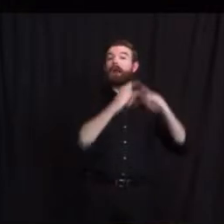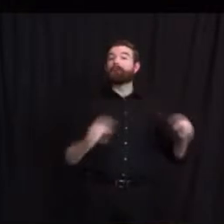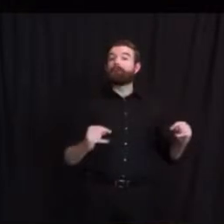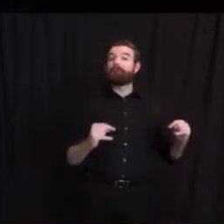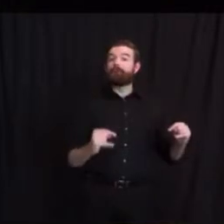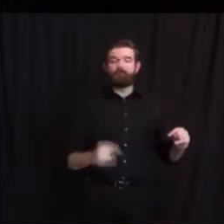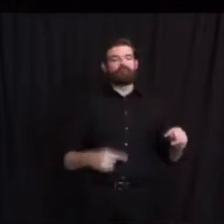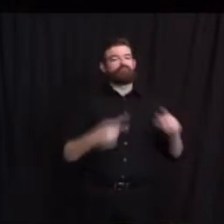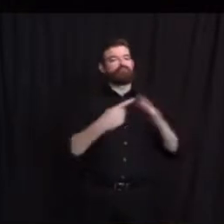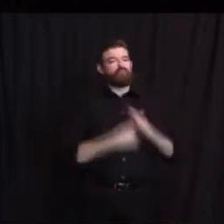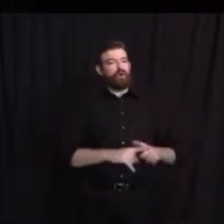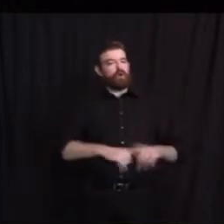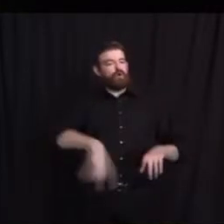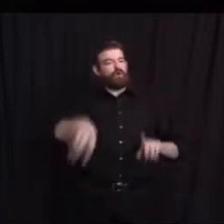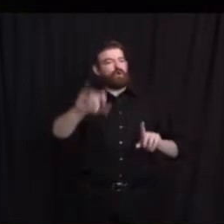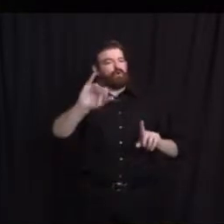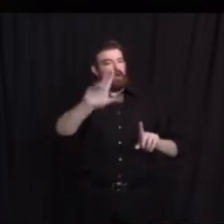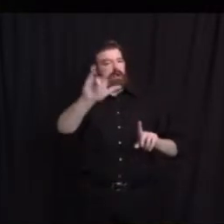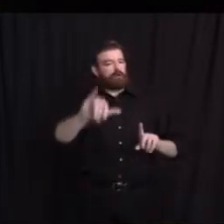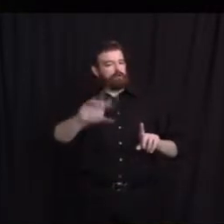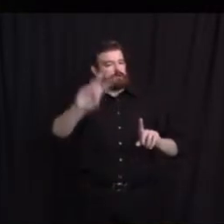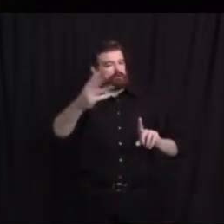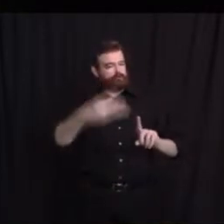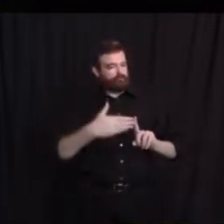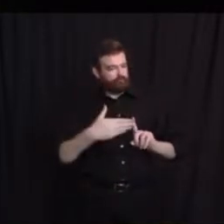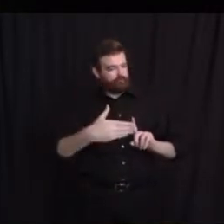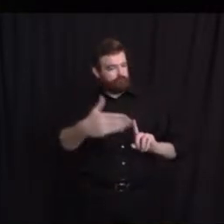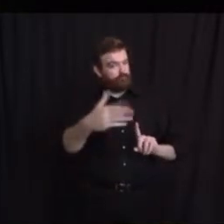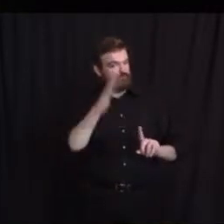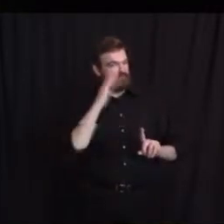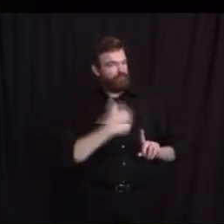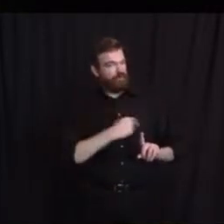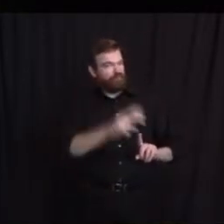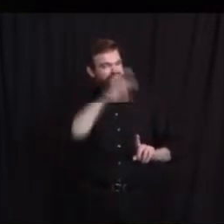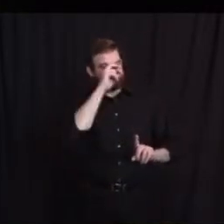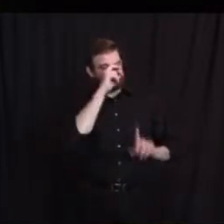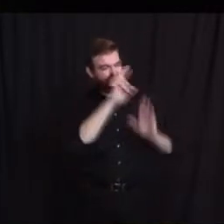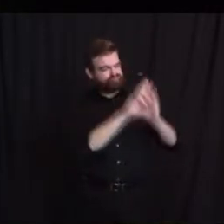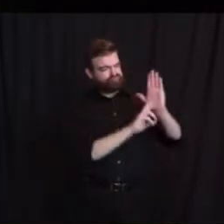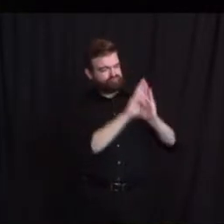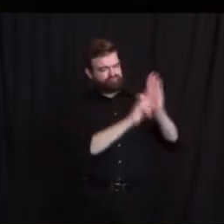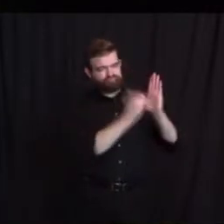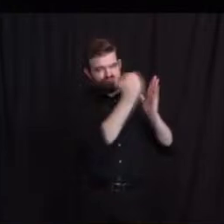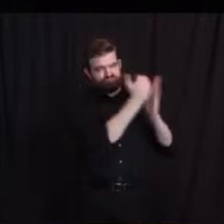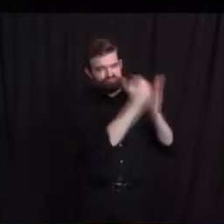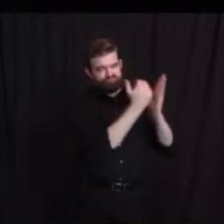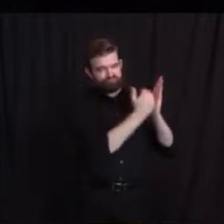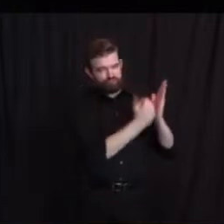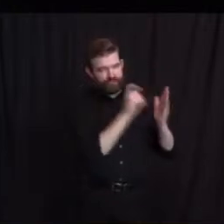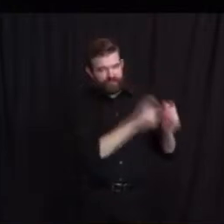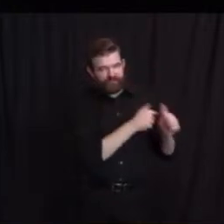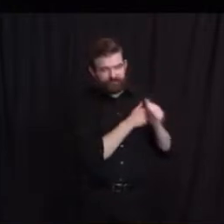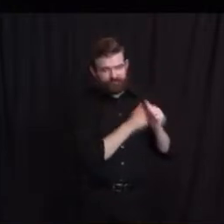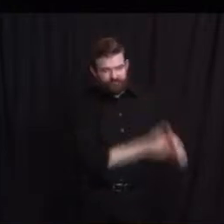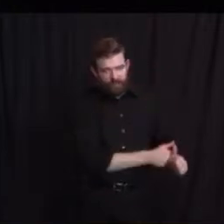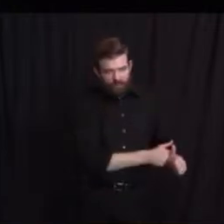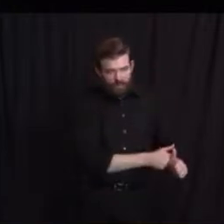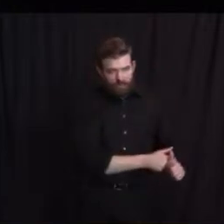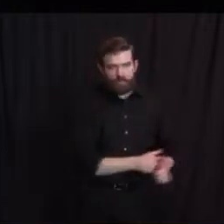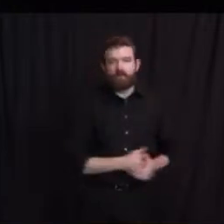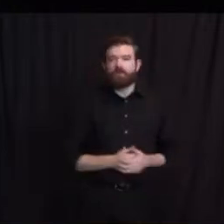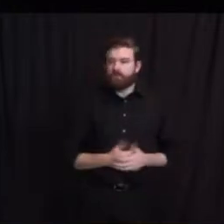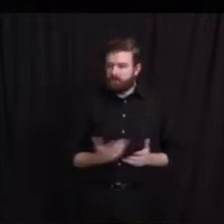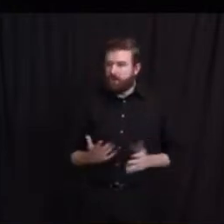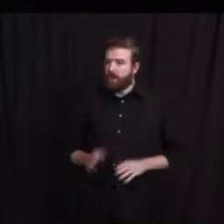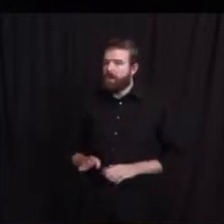This is an important step forward in New Jersey's reopening strategy, ensuring a safe, stable, and seamless child care infrastructure